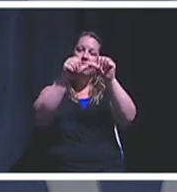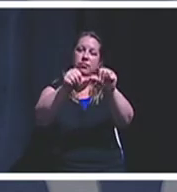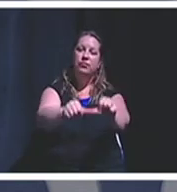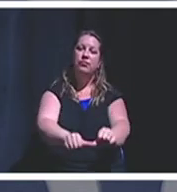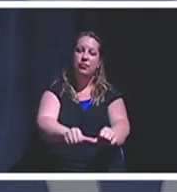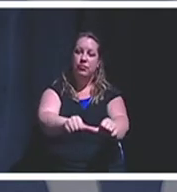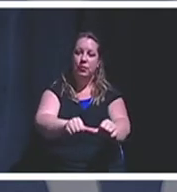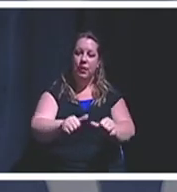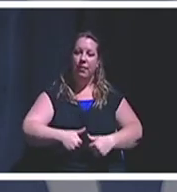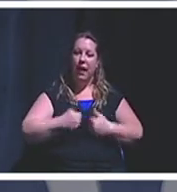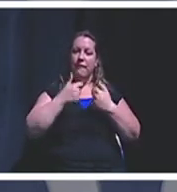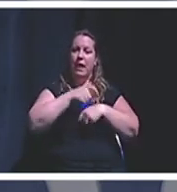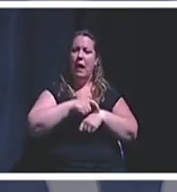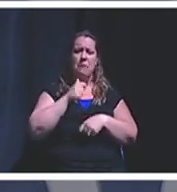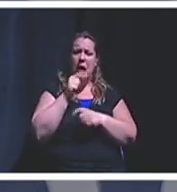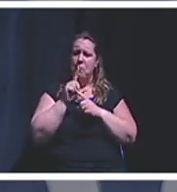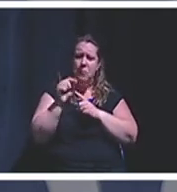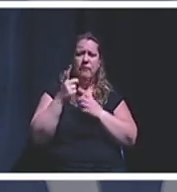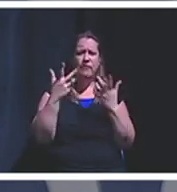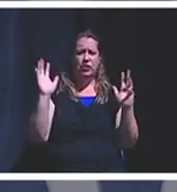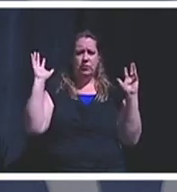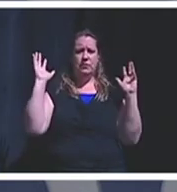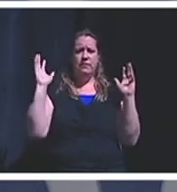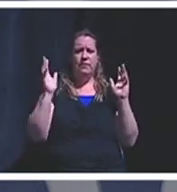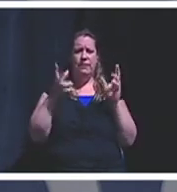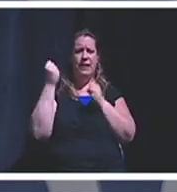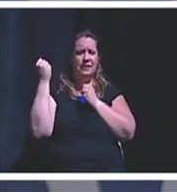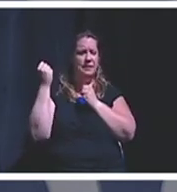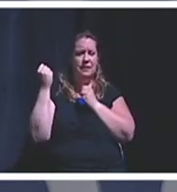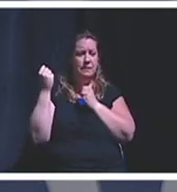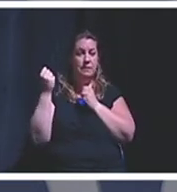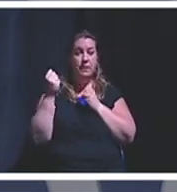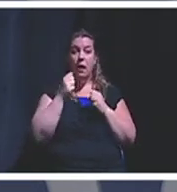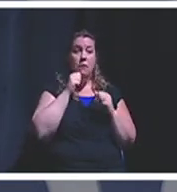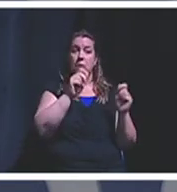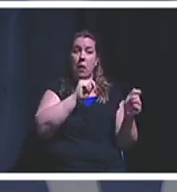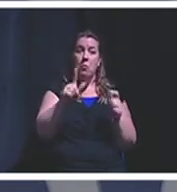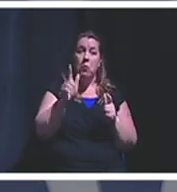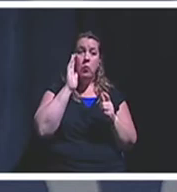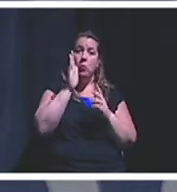Not everyone graduating today will have a career as a lawyer.